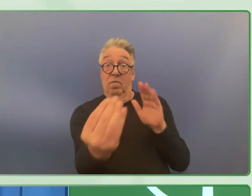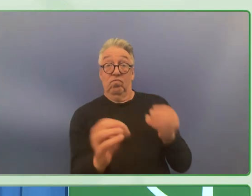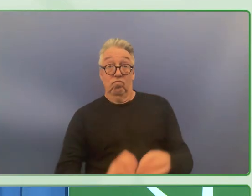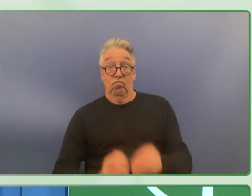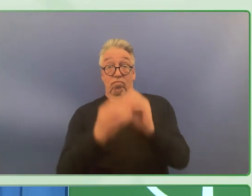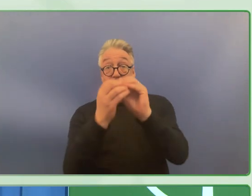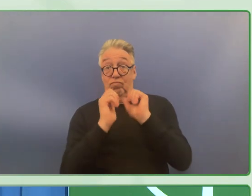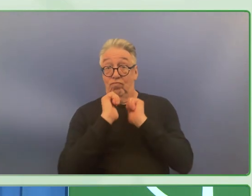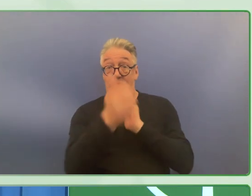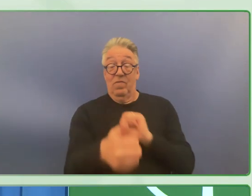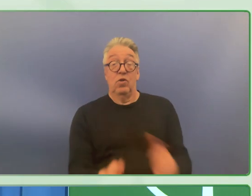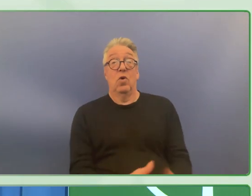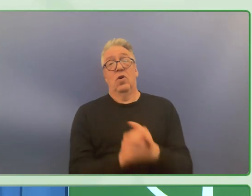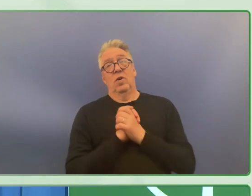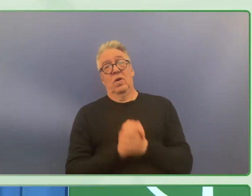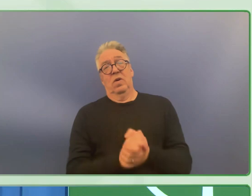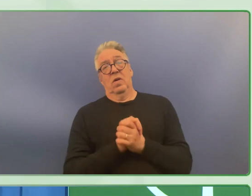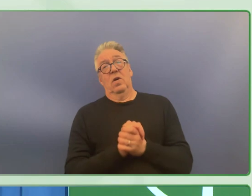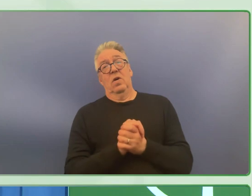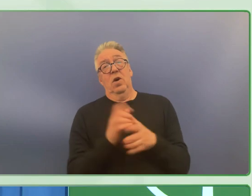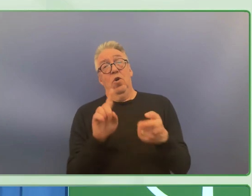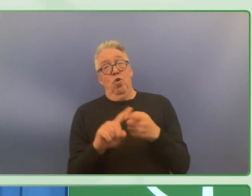Friends, please